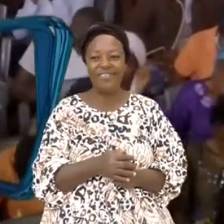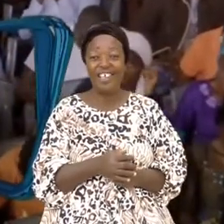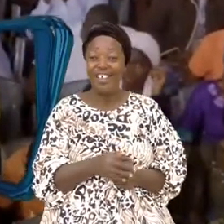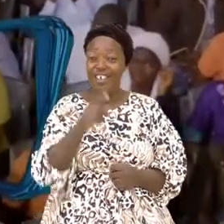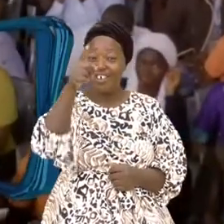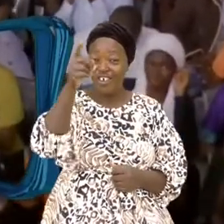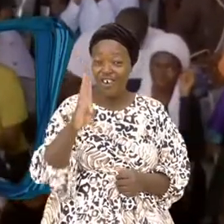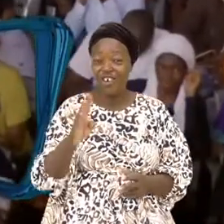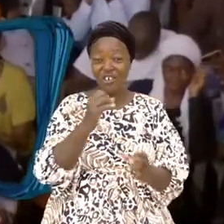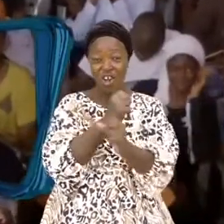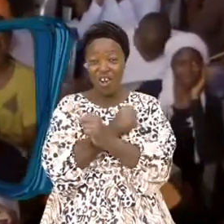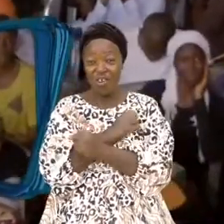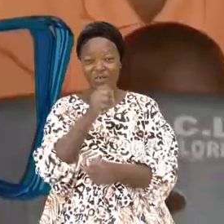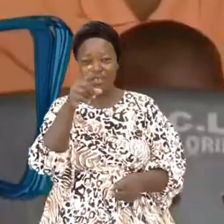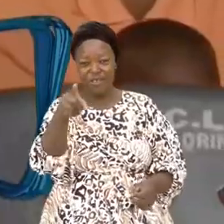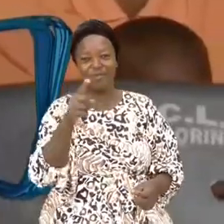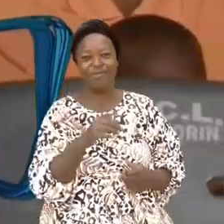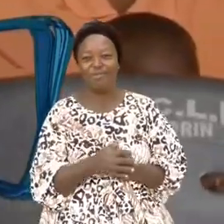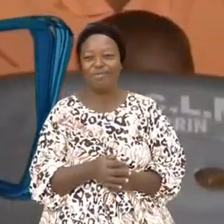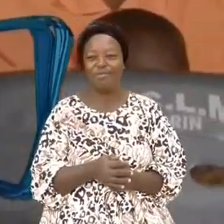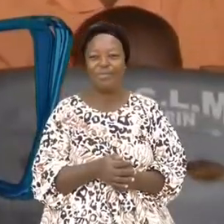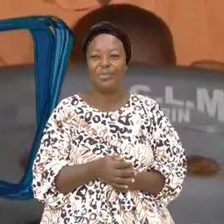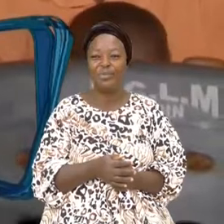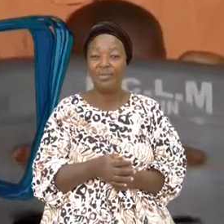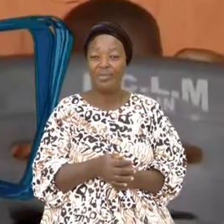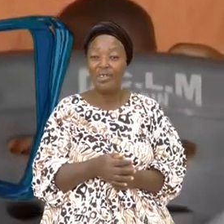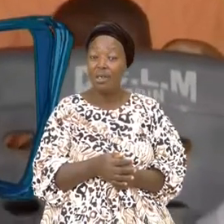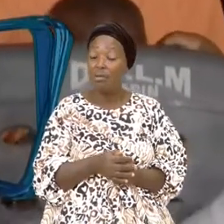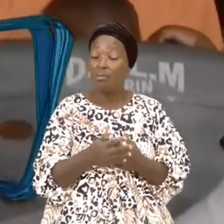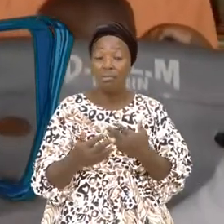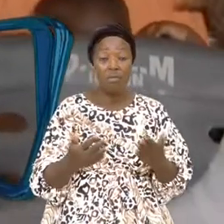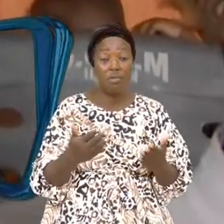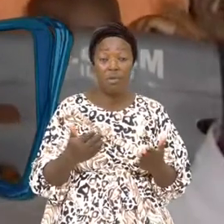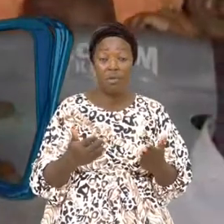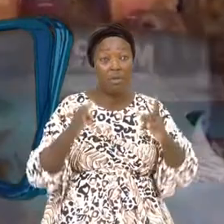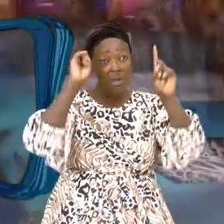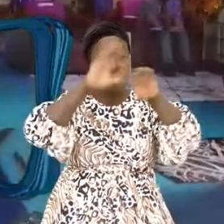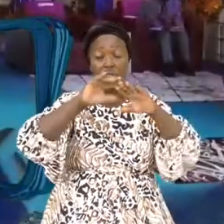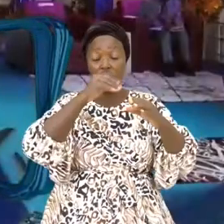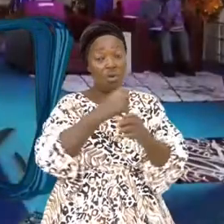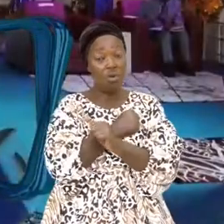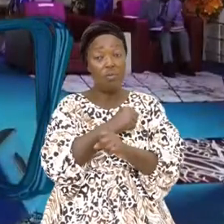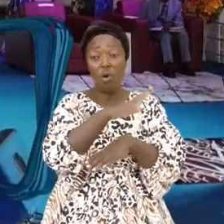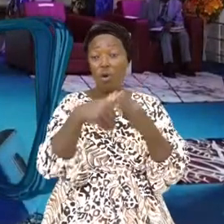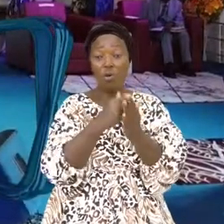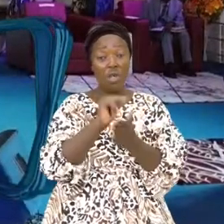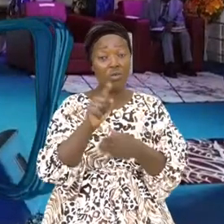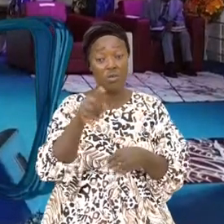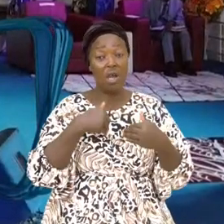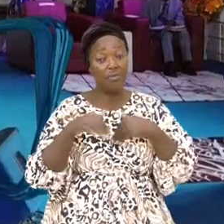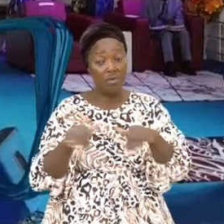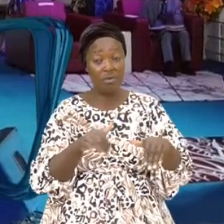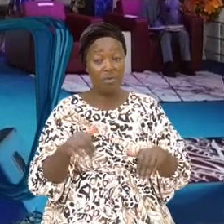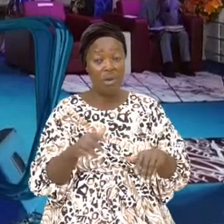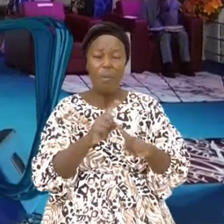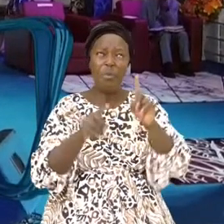God loves you. Maybe he doesn't love everything you've done, but he loves you.